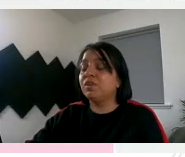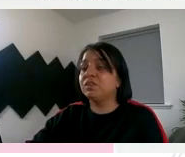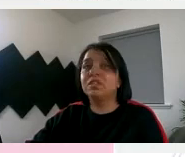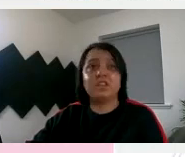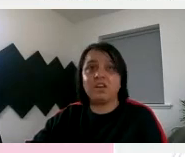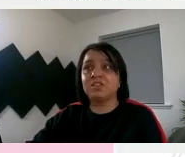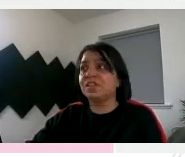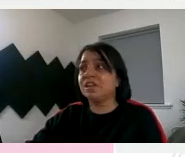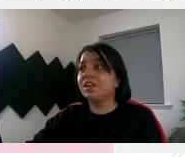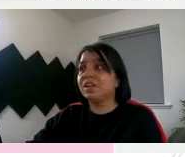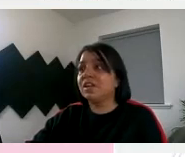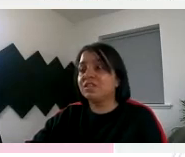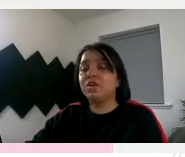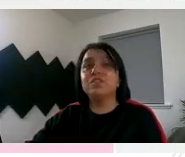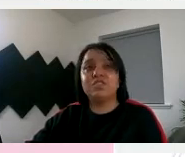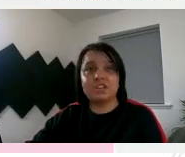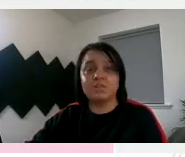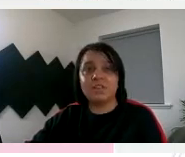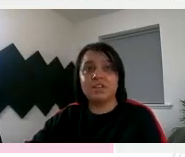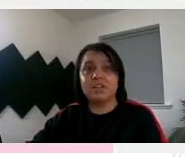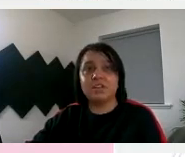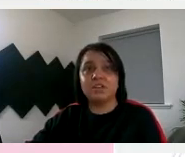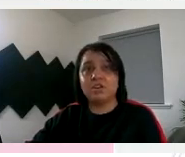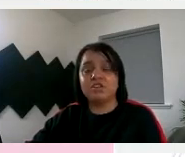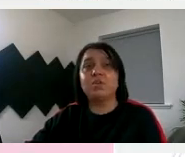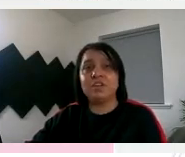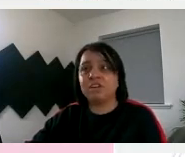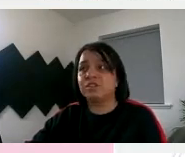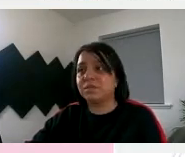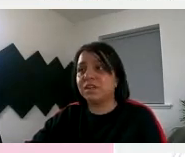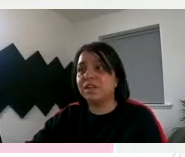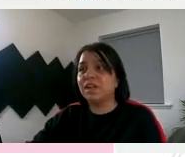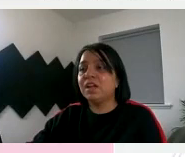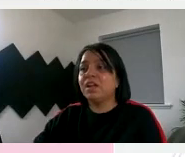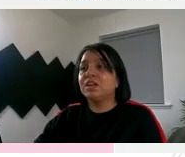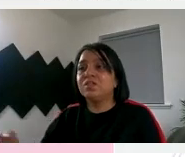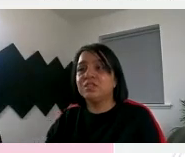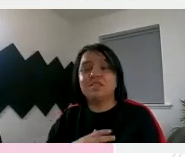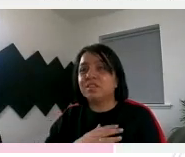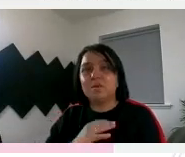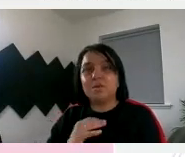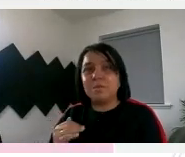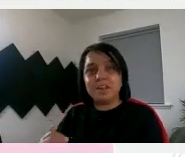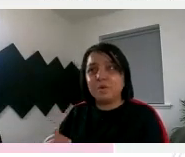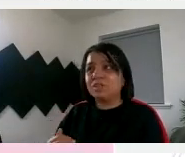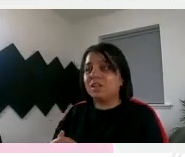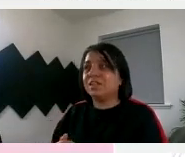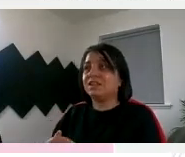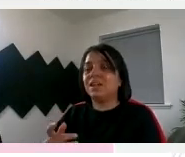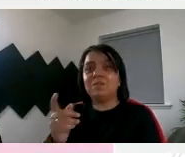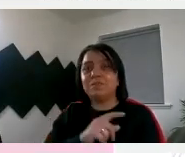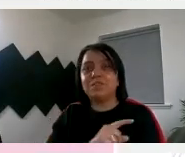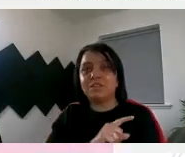For us, like Harsha said, it's going to check something. You're going to go and check on something. So there's going to be many words like